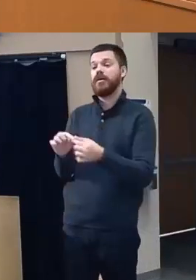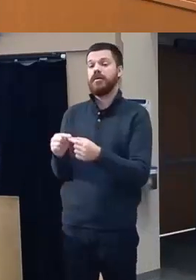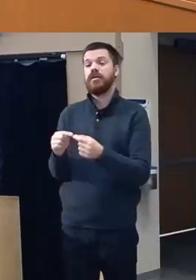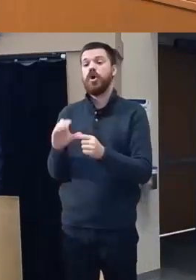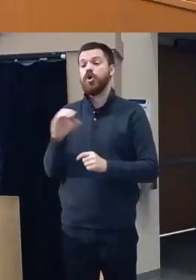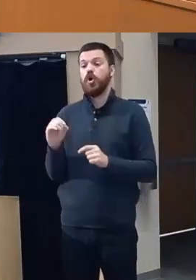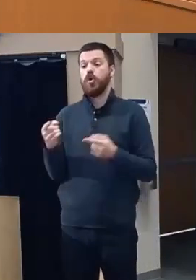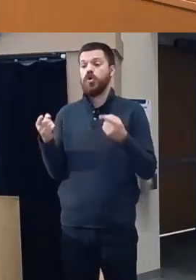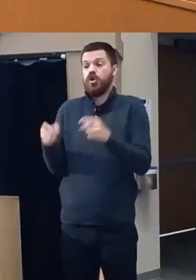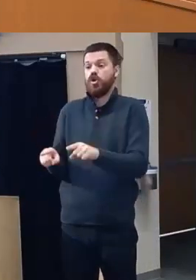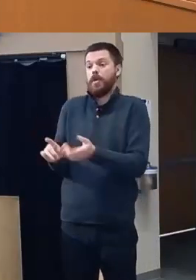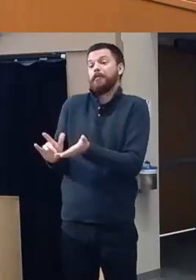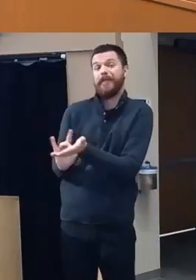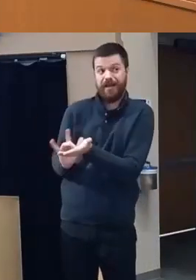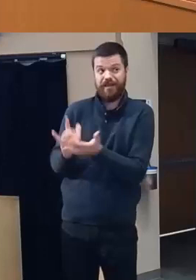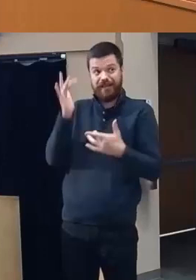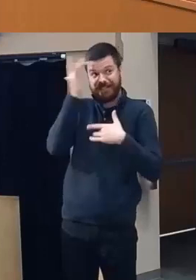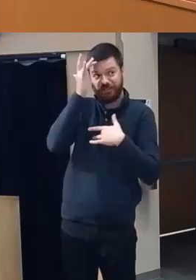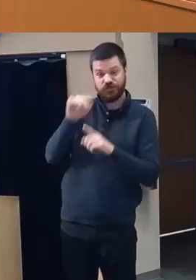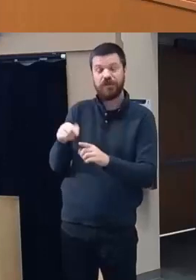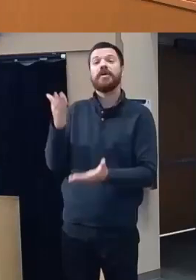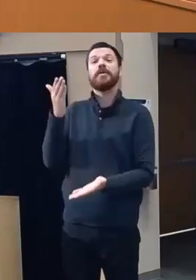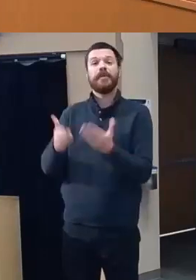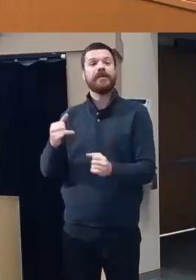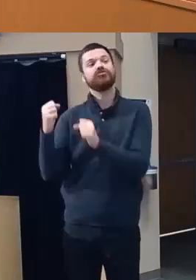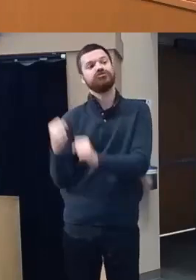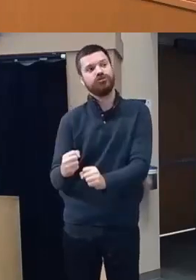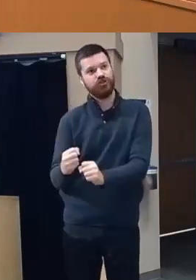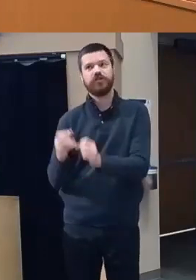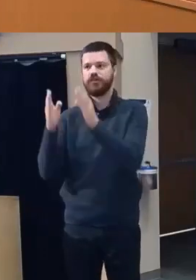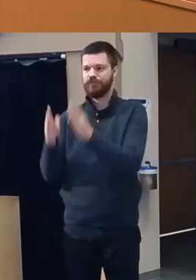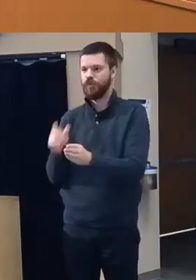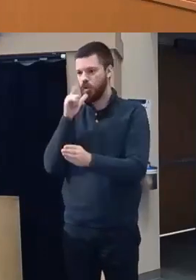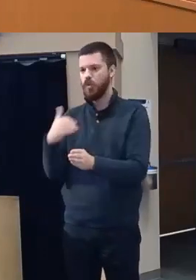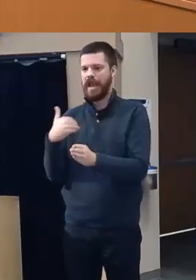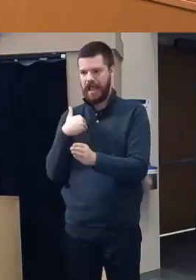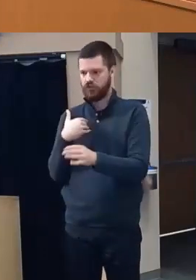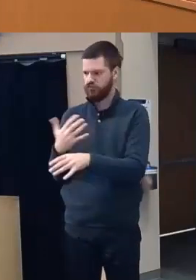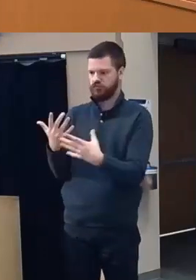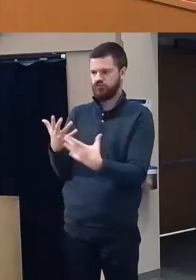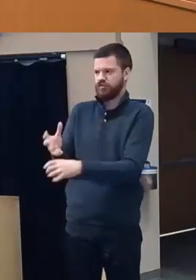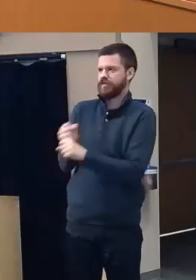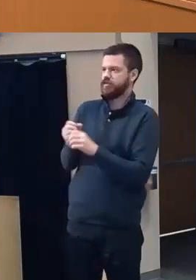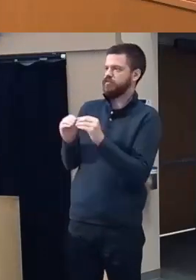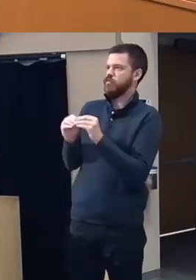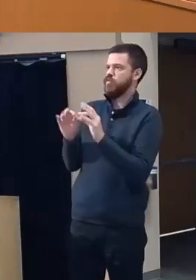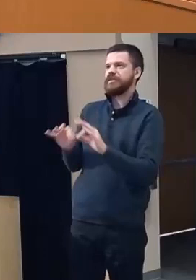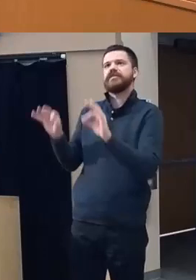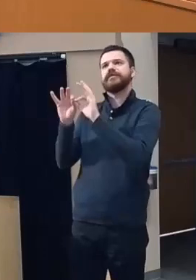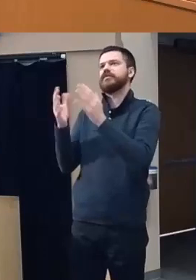co-occurring medical conditions, then it may be the strength of someone who has received more